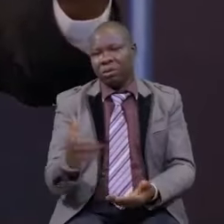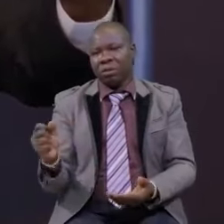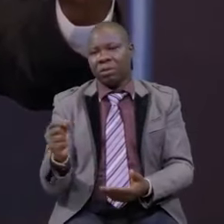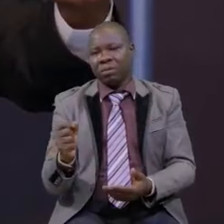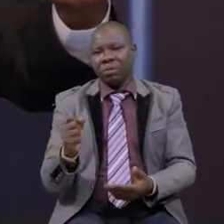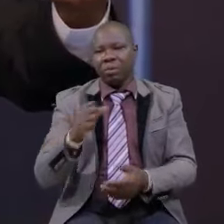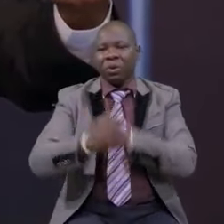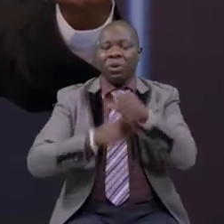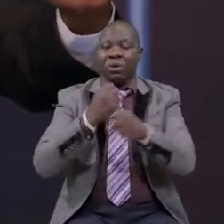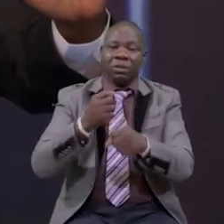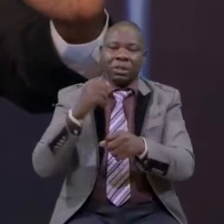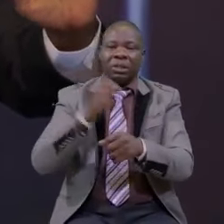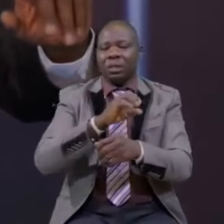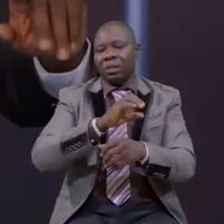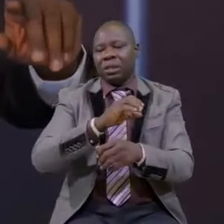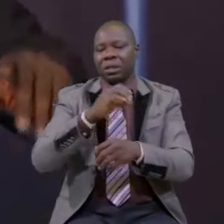100 years, good things.